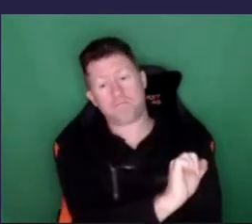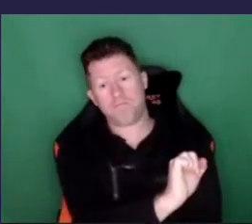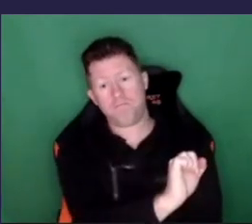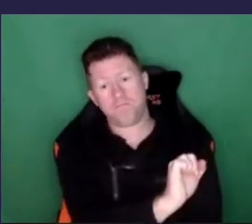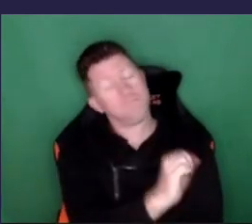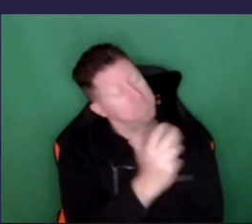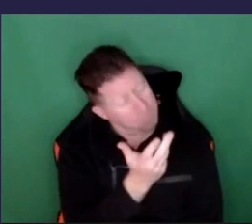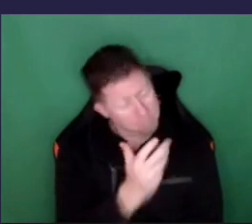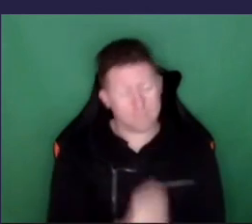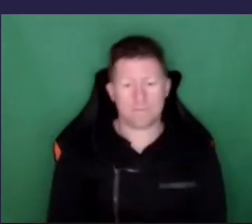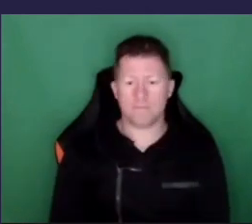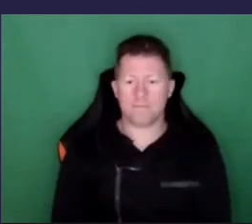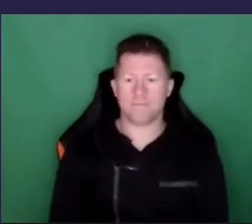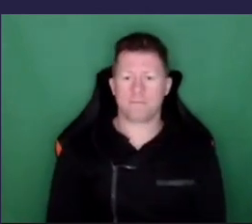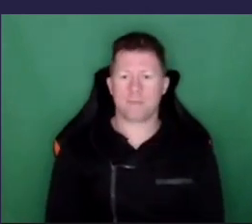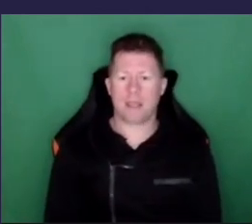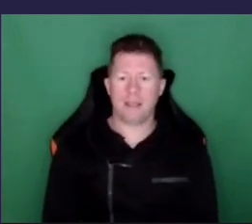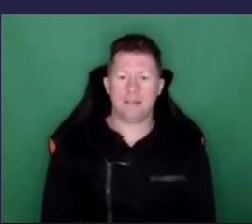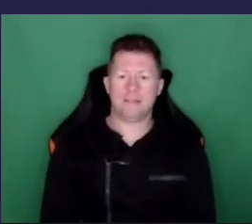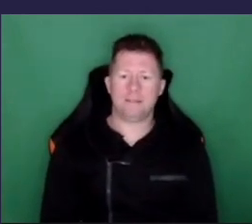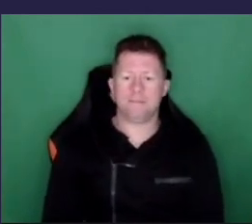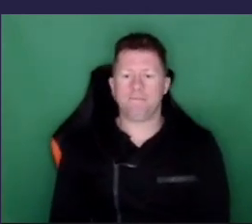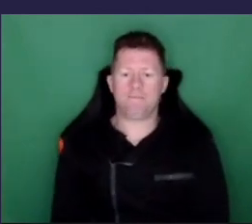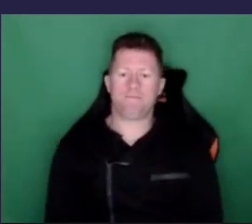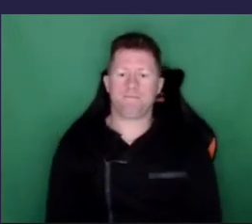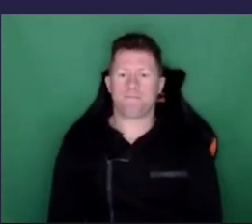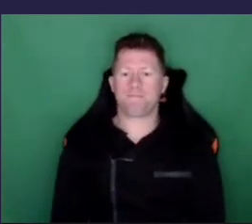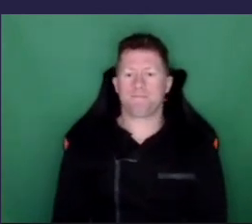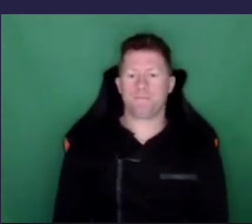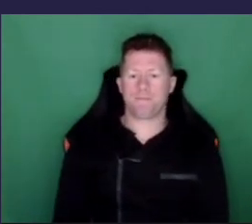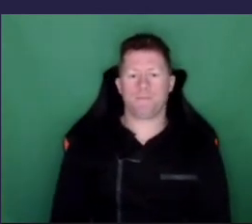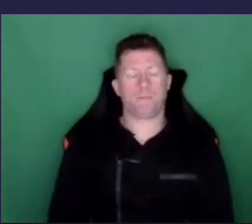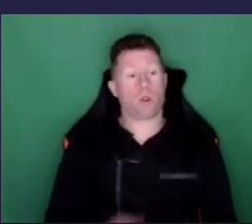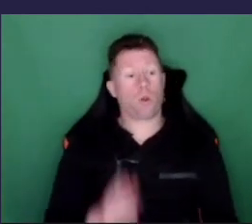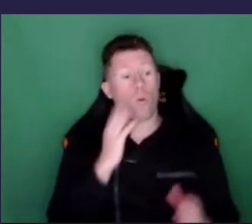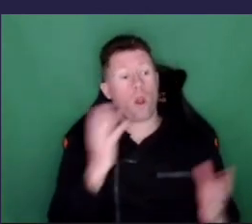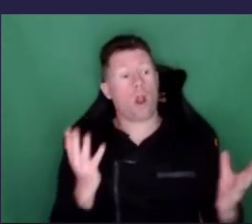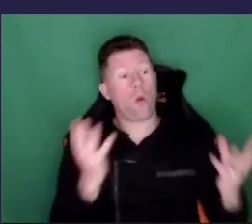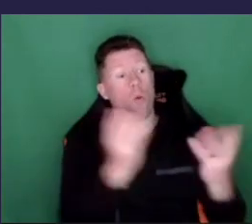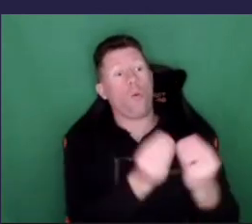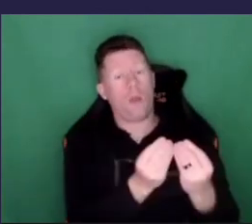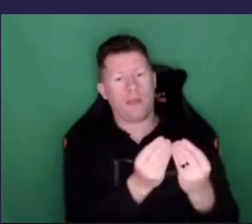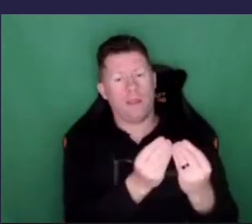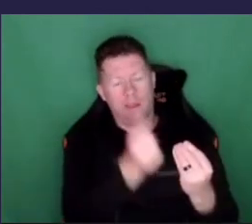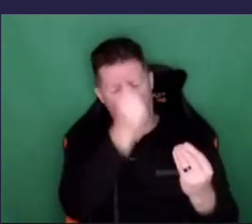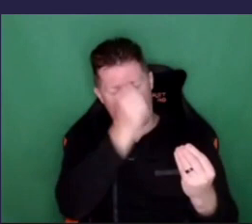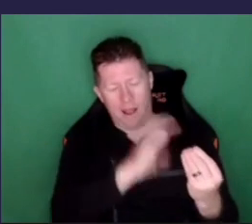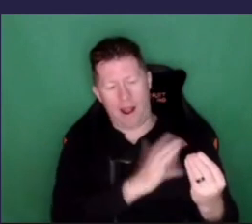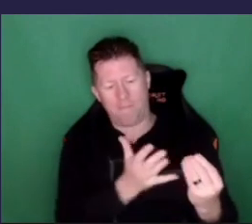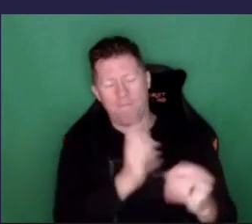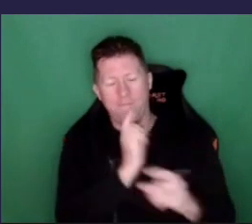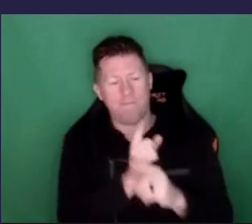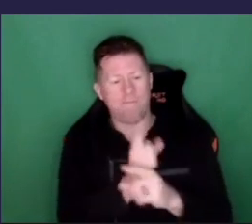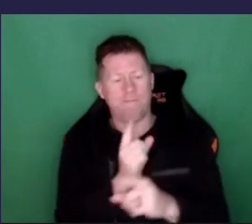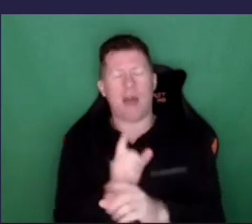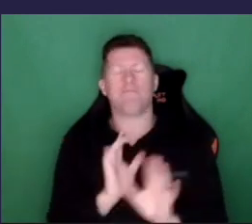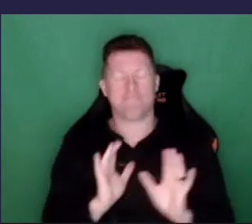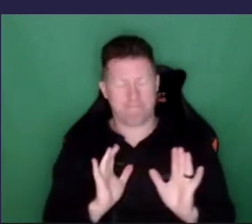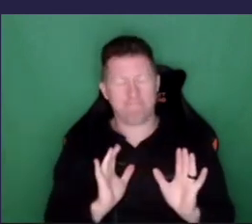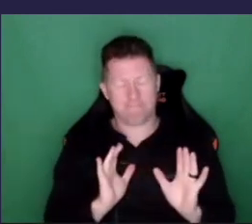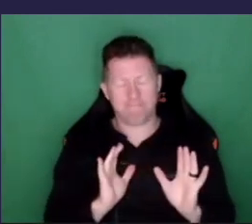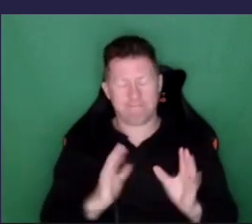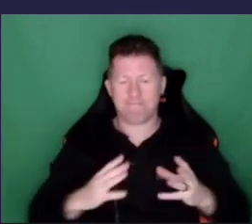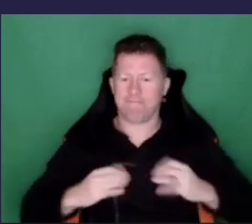so you know where you are when you're with her. And so if you